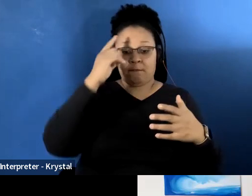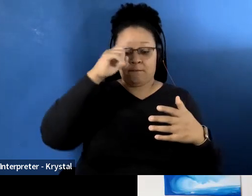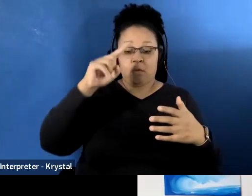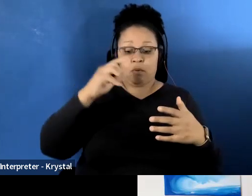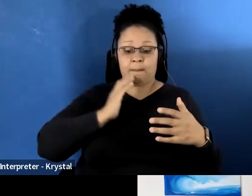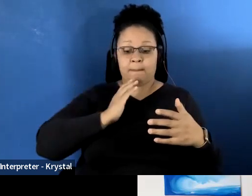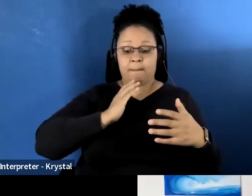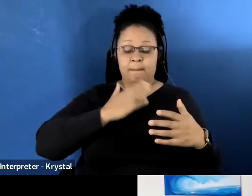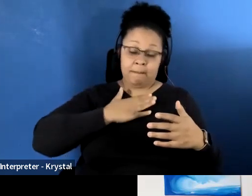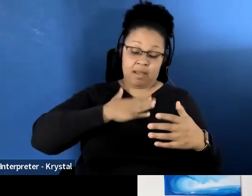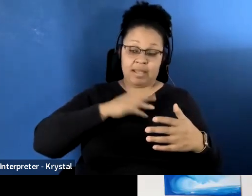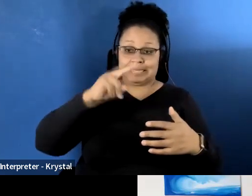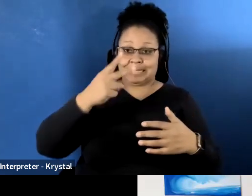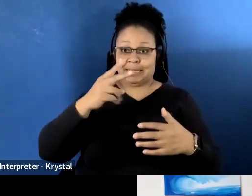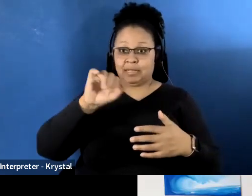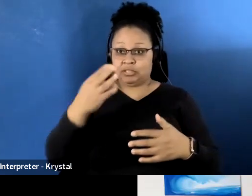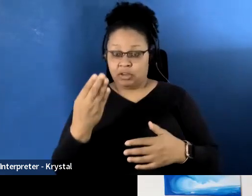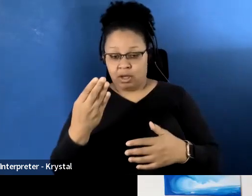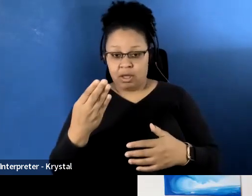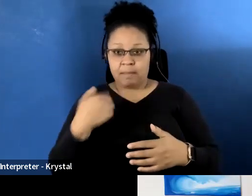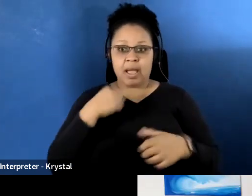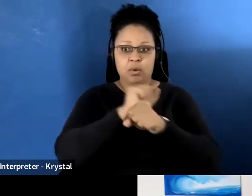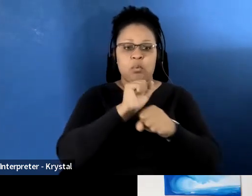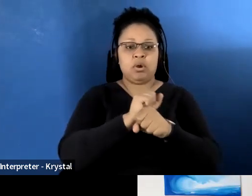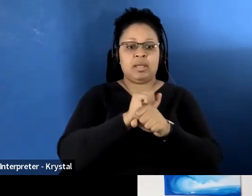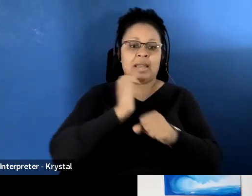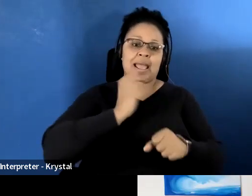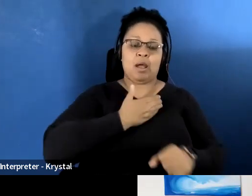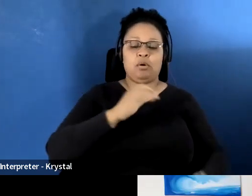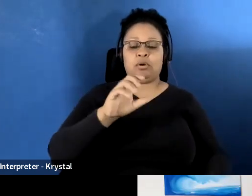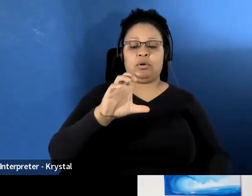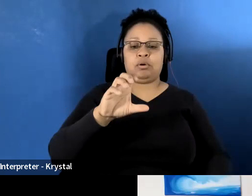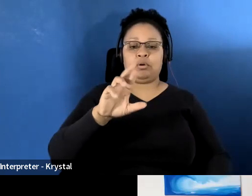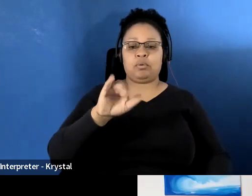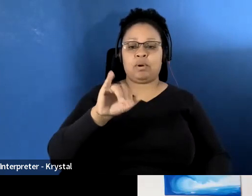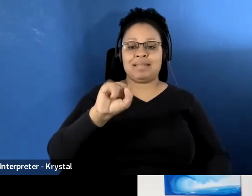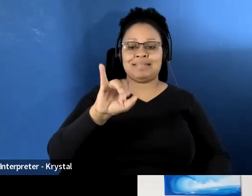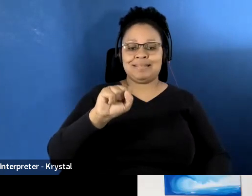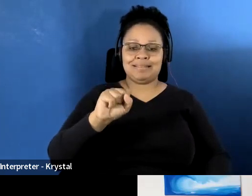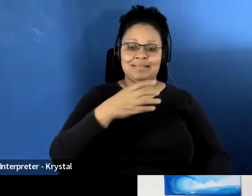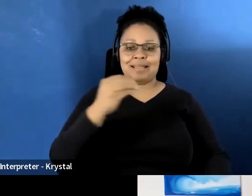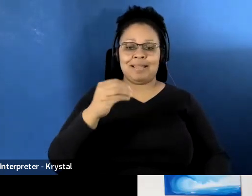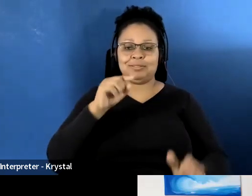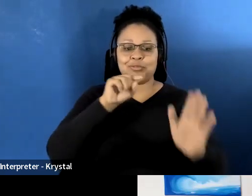actually work at our crisis and suicide hotline, which is 988 if you call